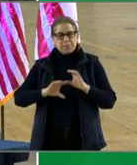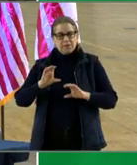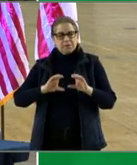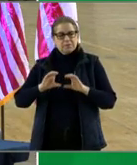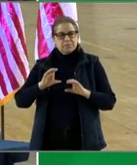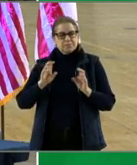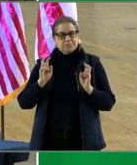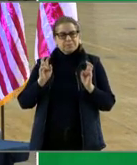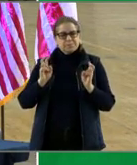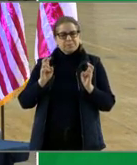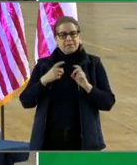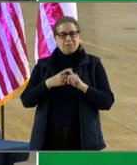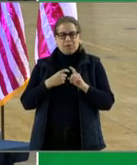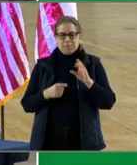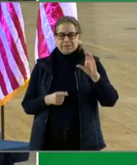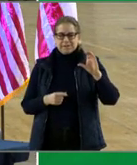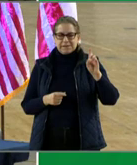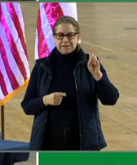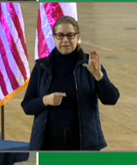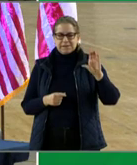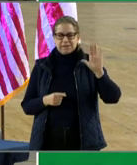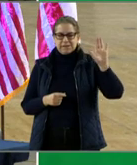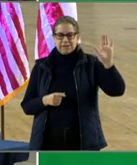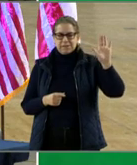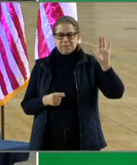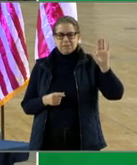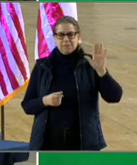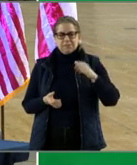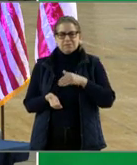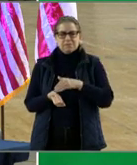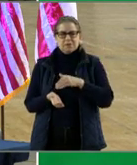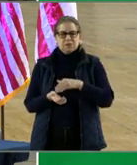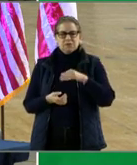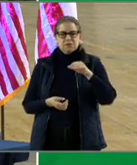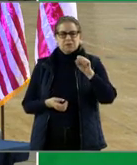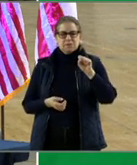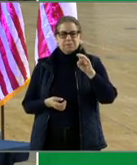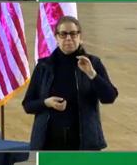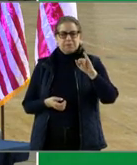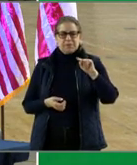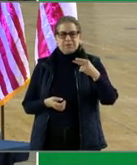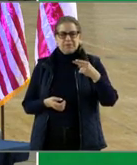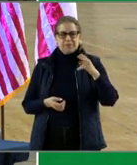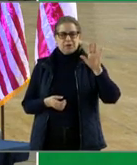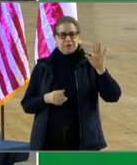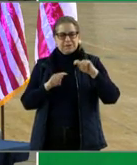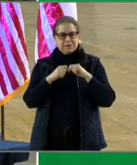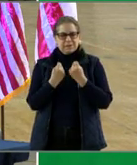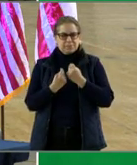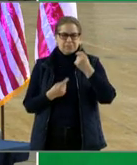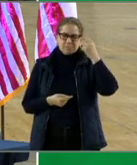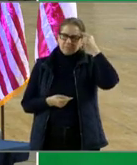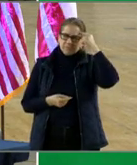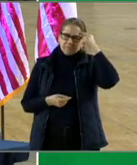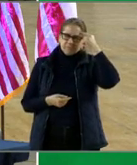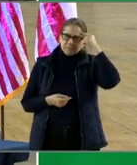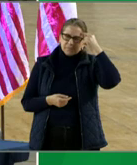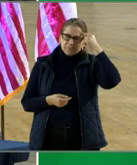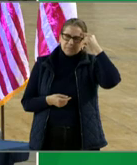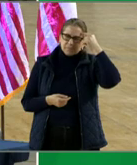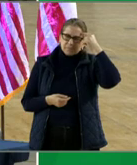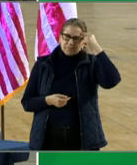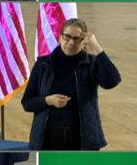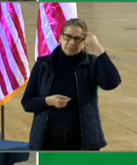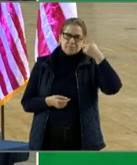the CDC. So Dr. Smith and her team were very thoughtful in diversifying the number of instruments or pieces